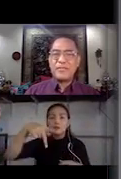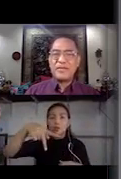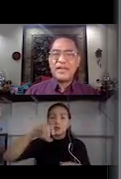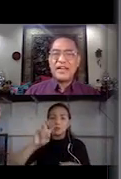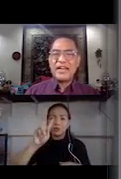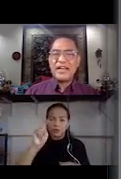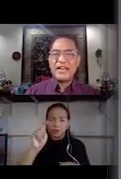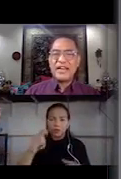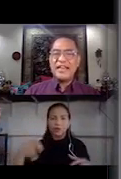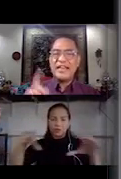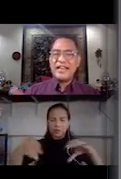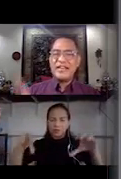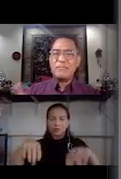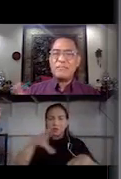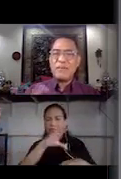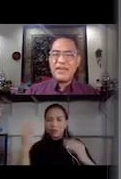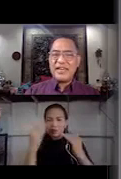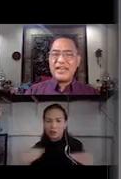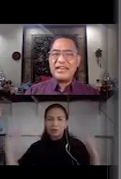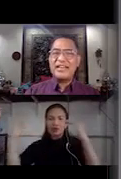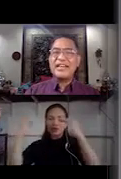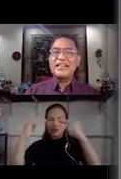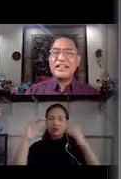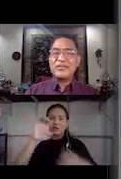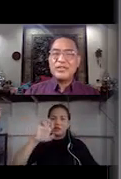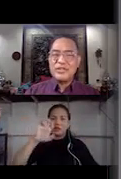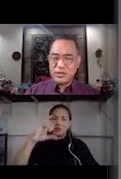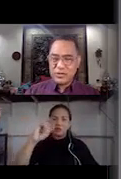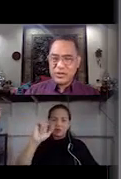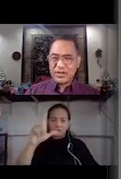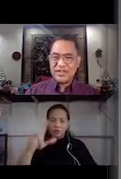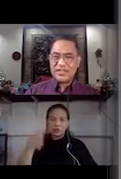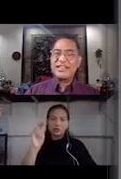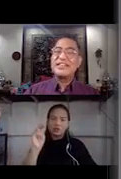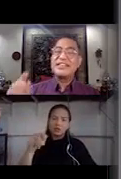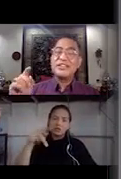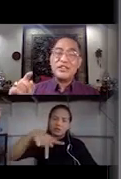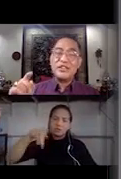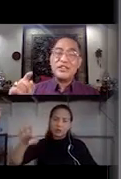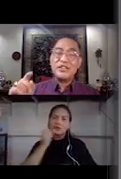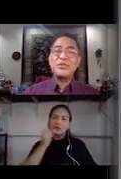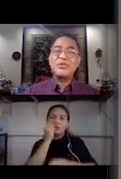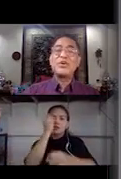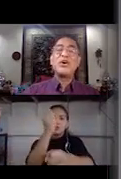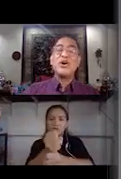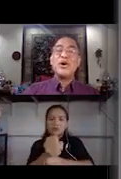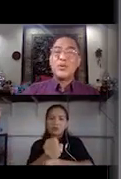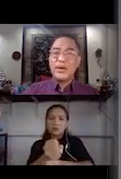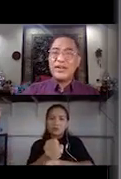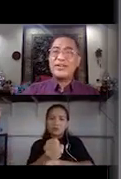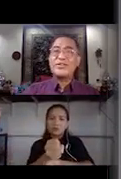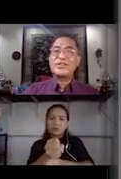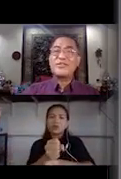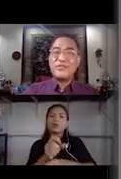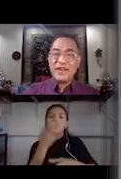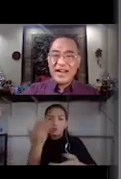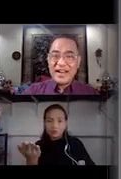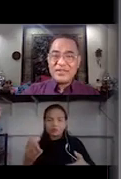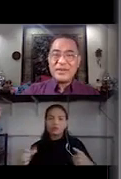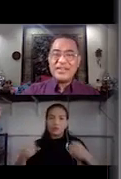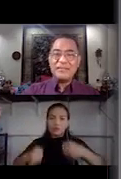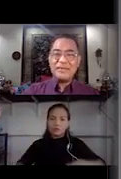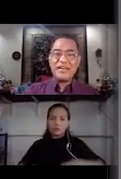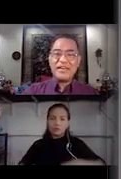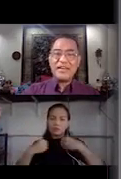perform, excel. Yan yung PPE that will ensure that you will survive